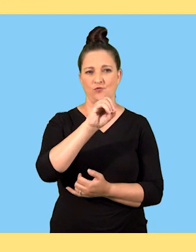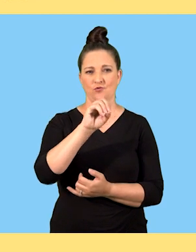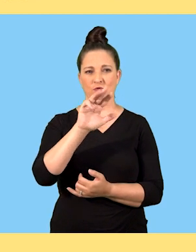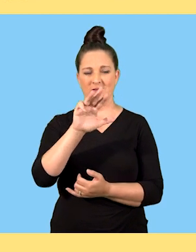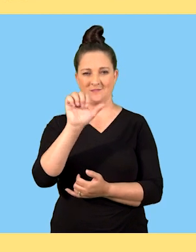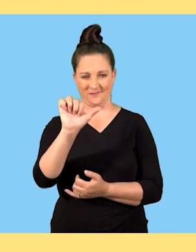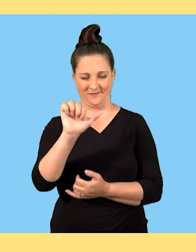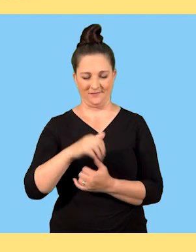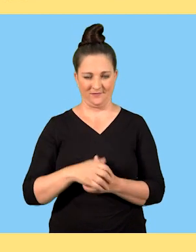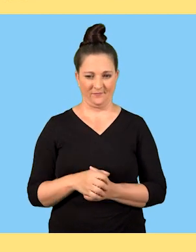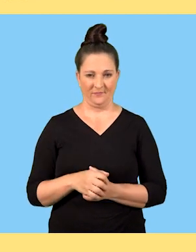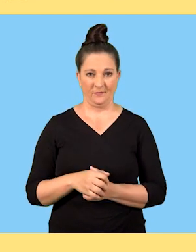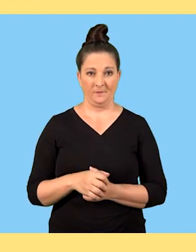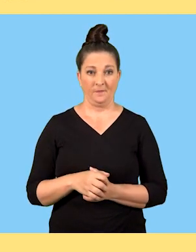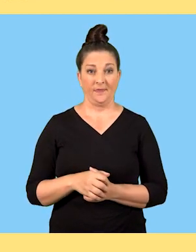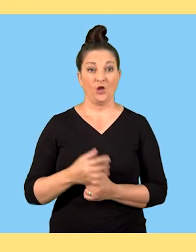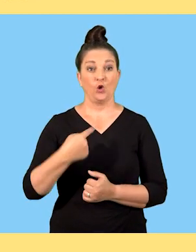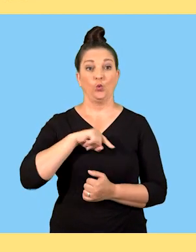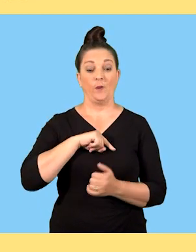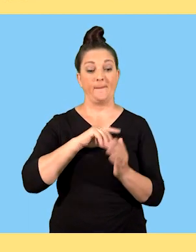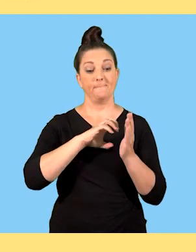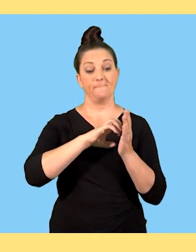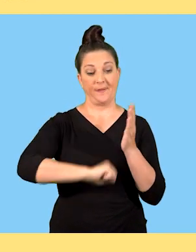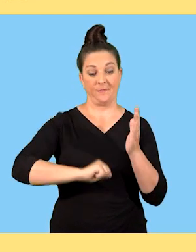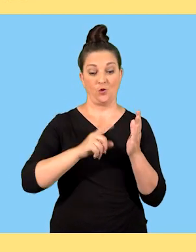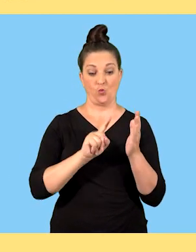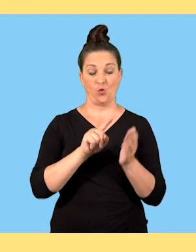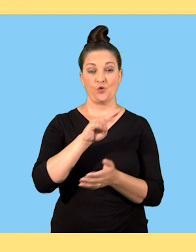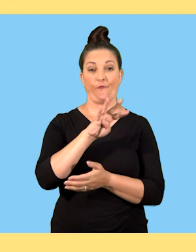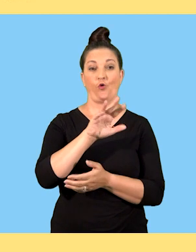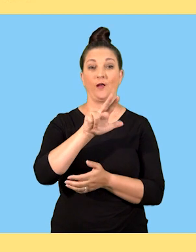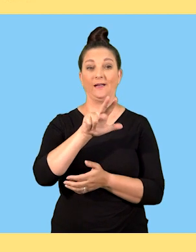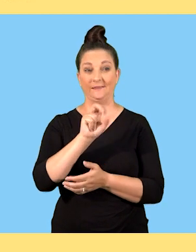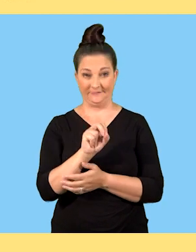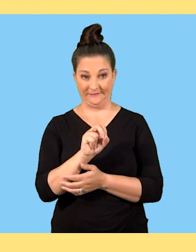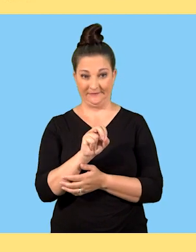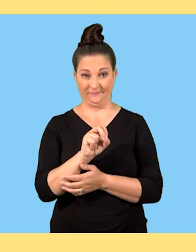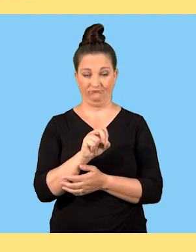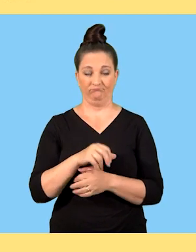27,096. 27,096. We have subtracted 480 from